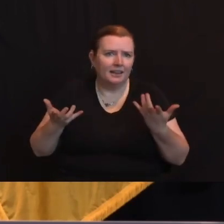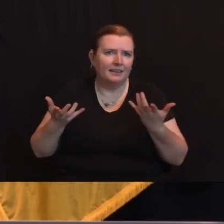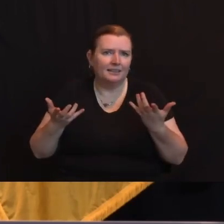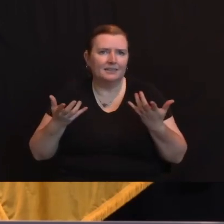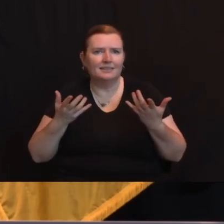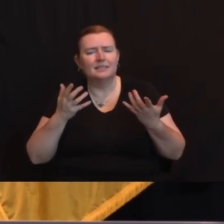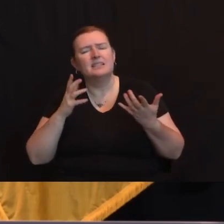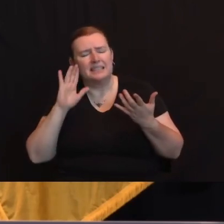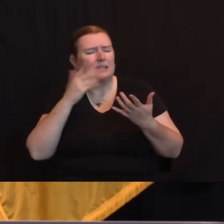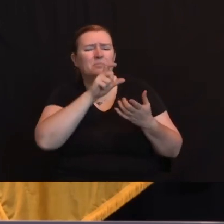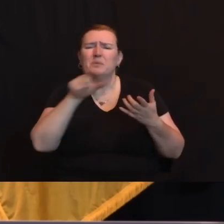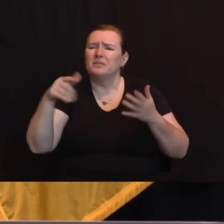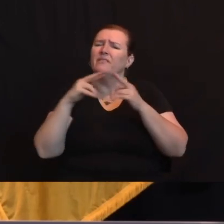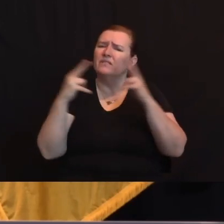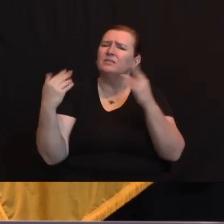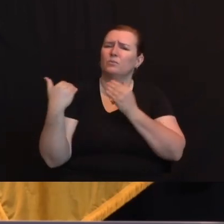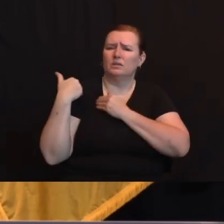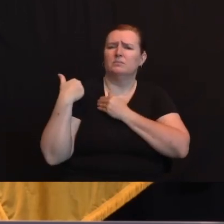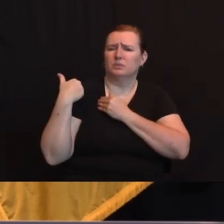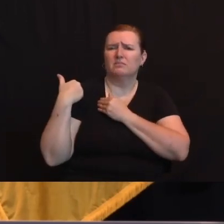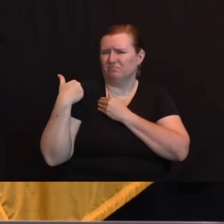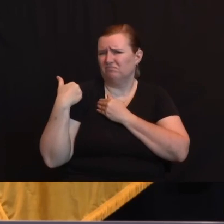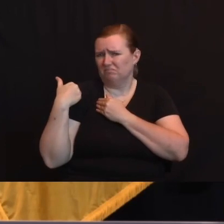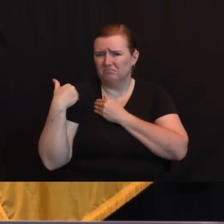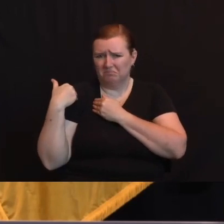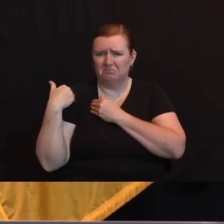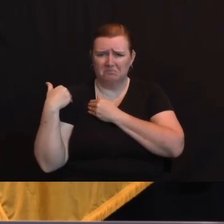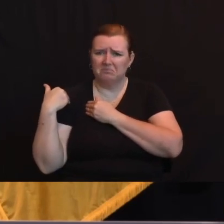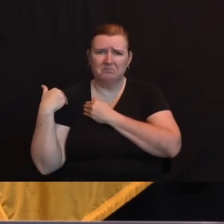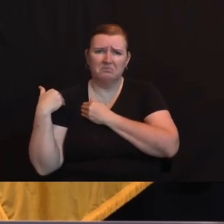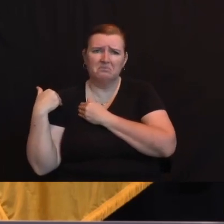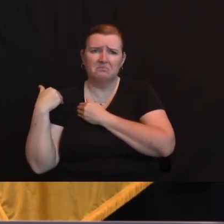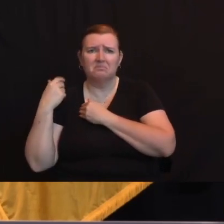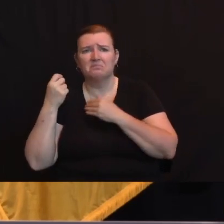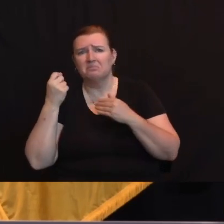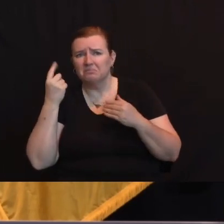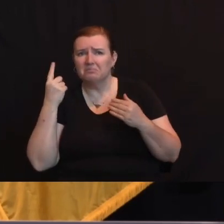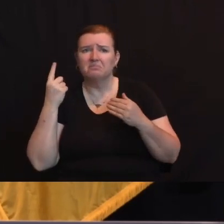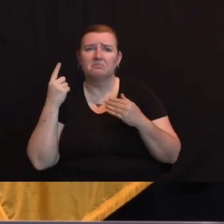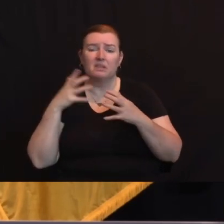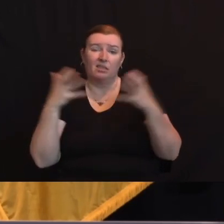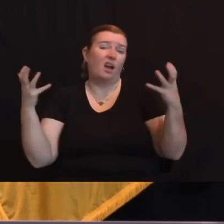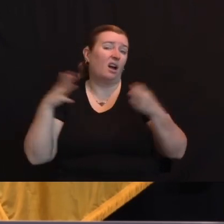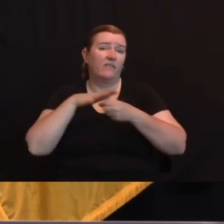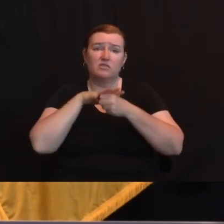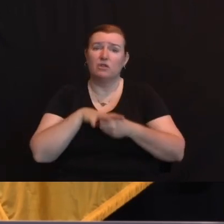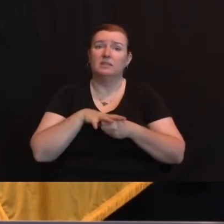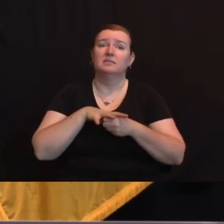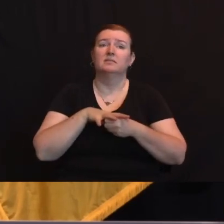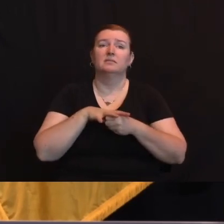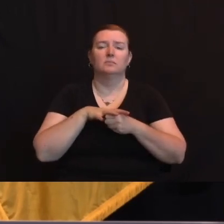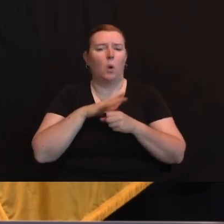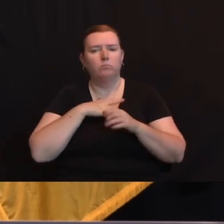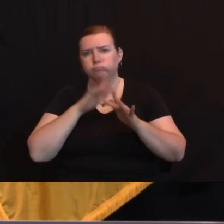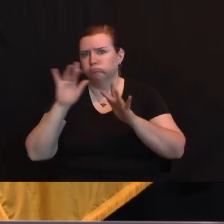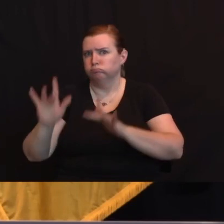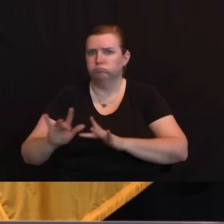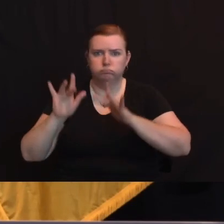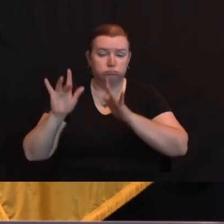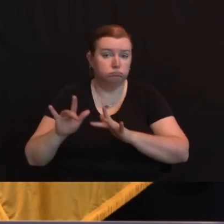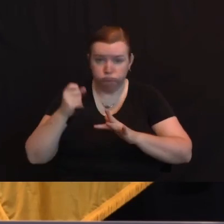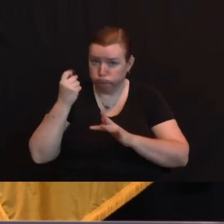industry, notwithstanding the enormous hurt that they're under, and we have nothing but extreme sympathy for that hurt.